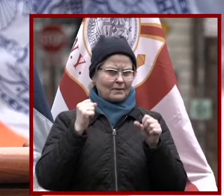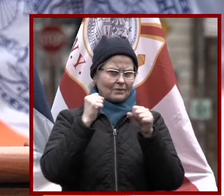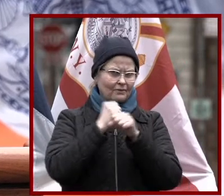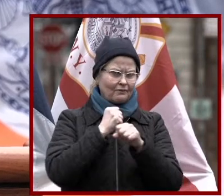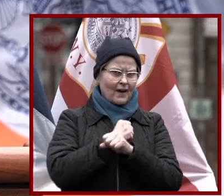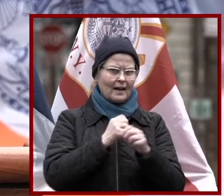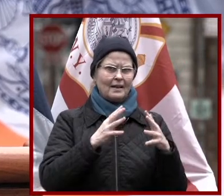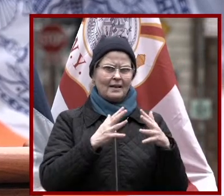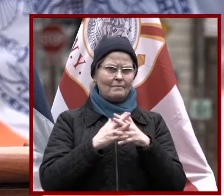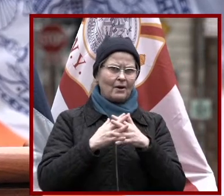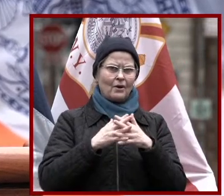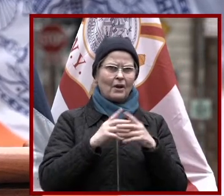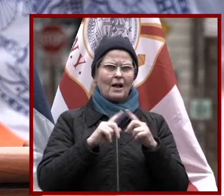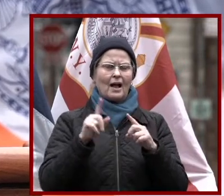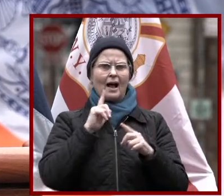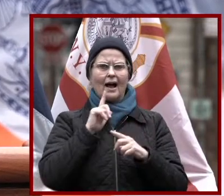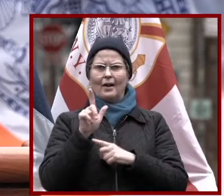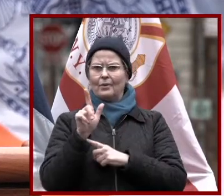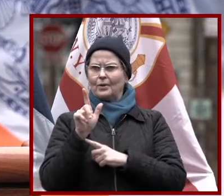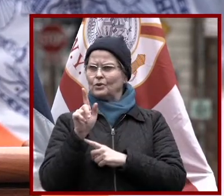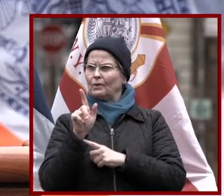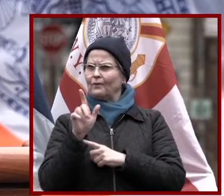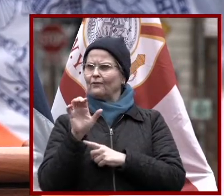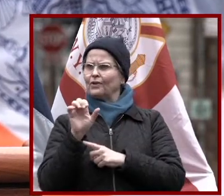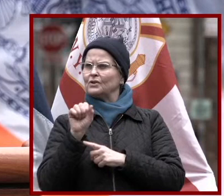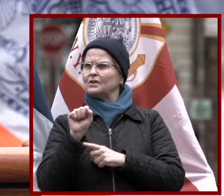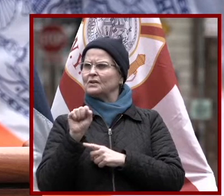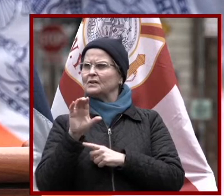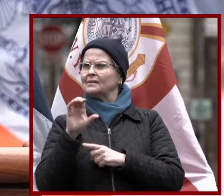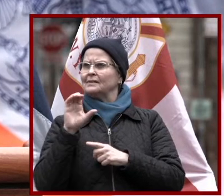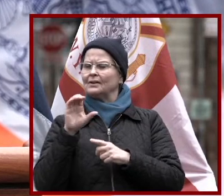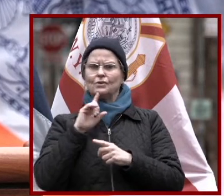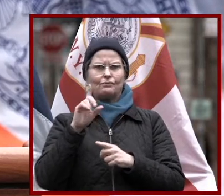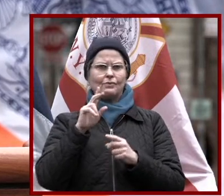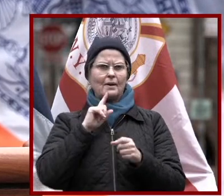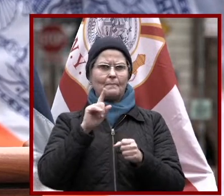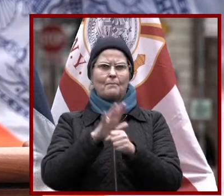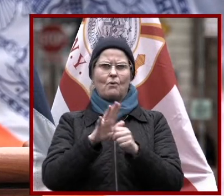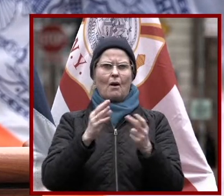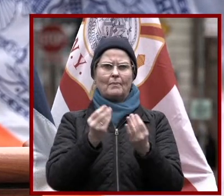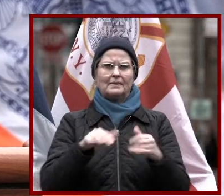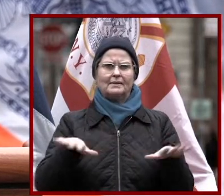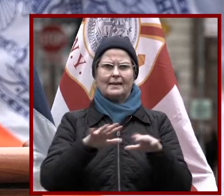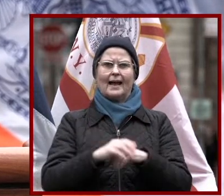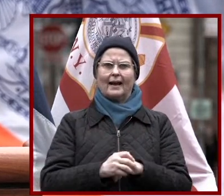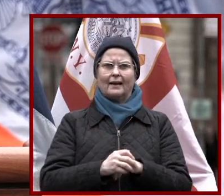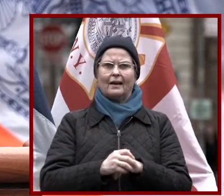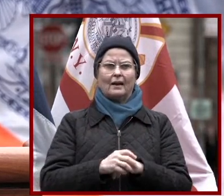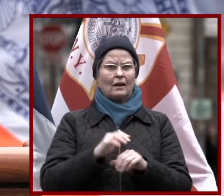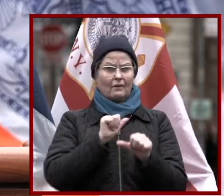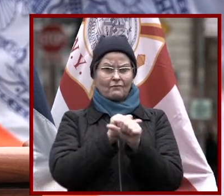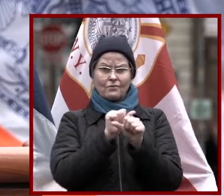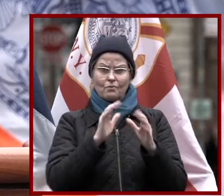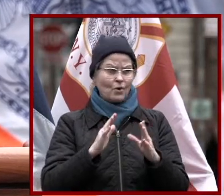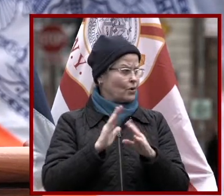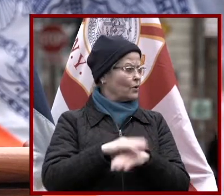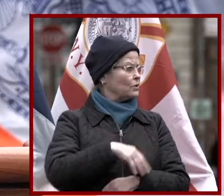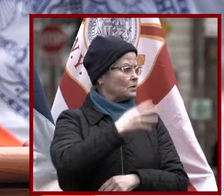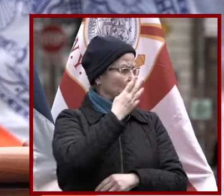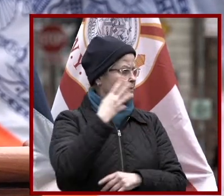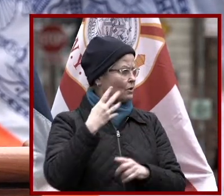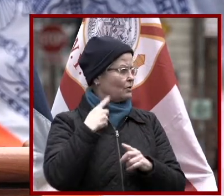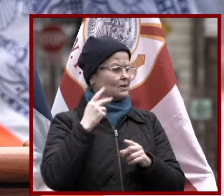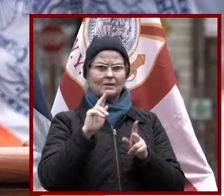the 21st century promised land for everyone, for workers, for immigrants, and for the people of every race